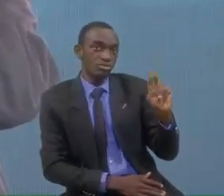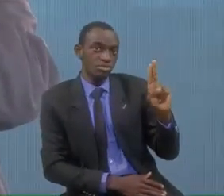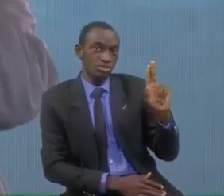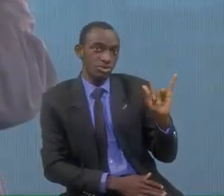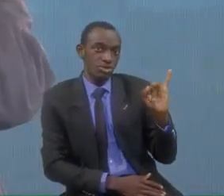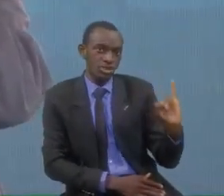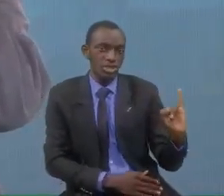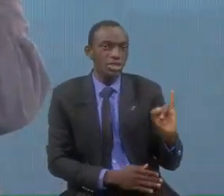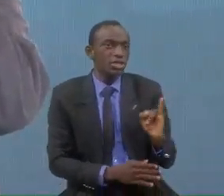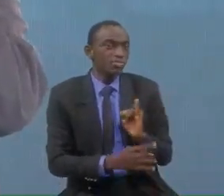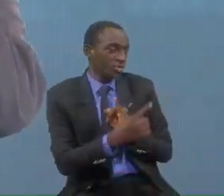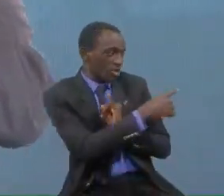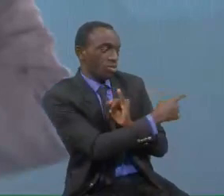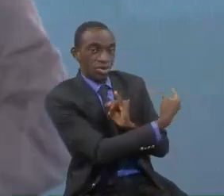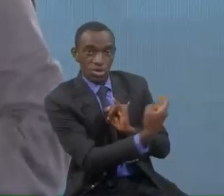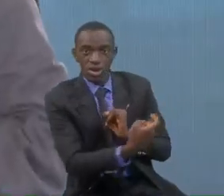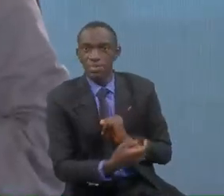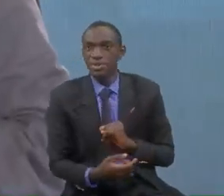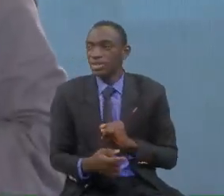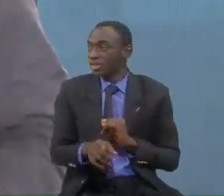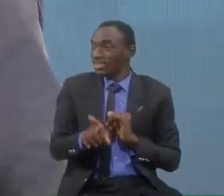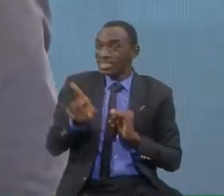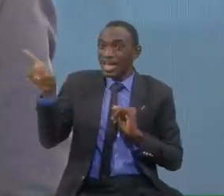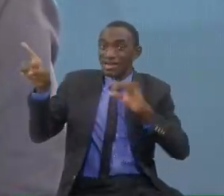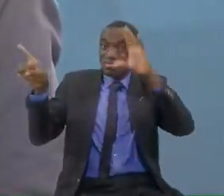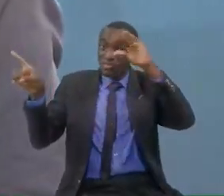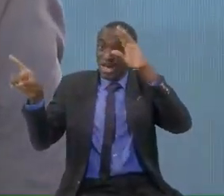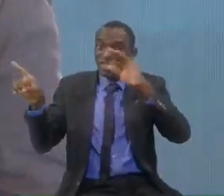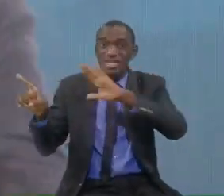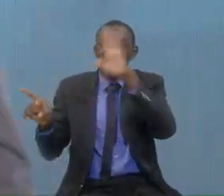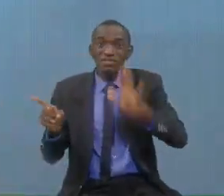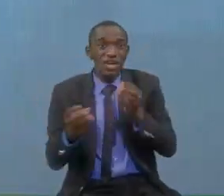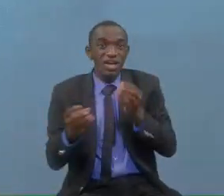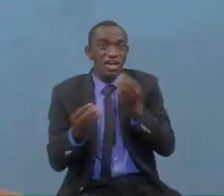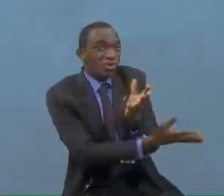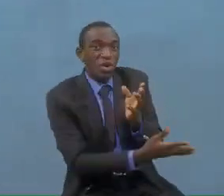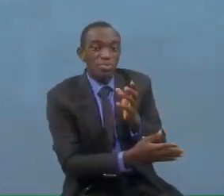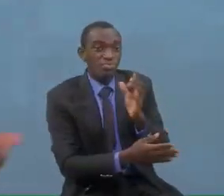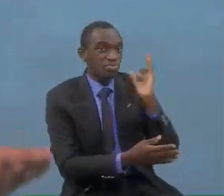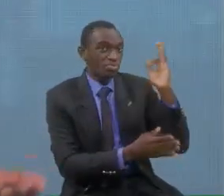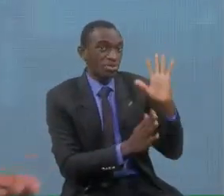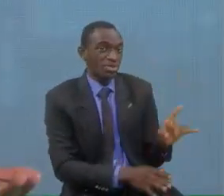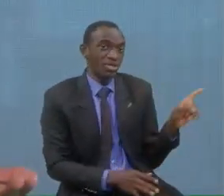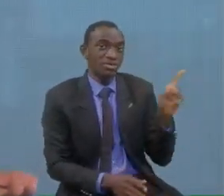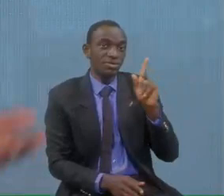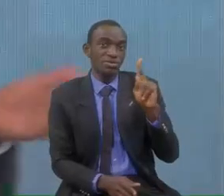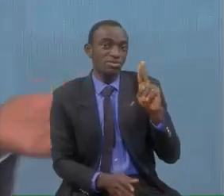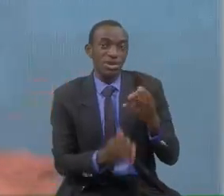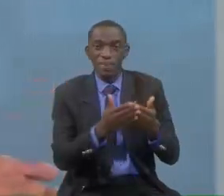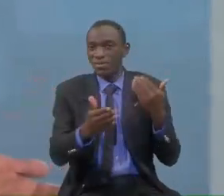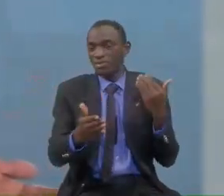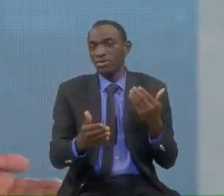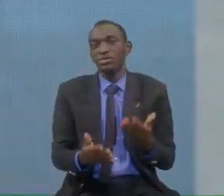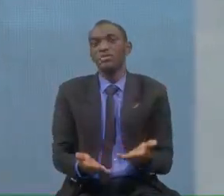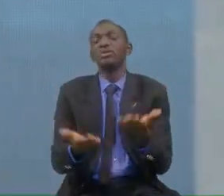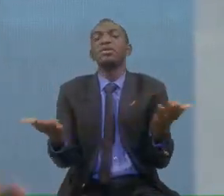told me a word of that before. What do I do? Here is the public, and the public people are waiting.